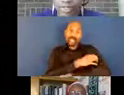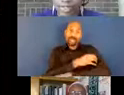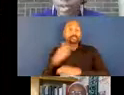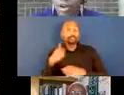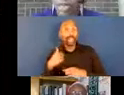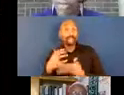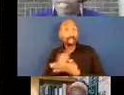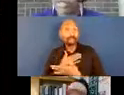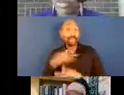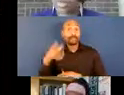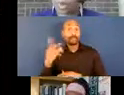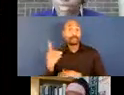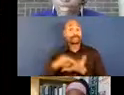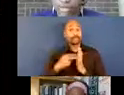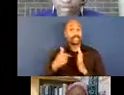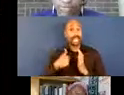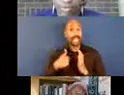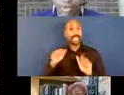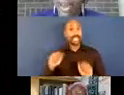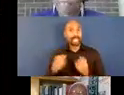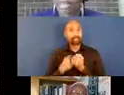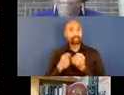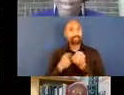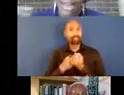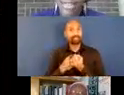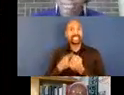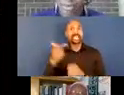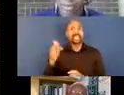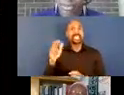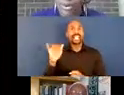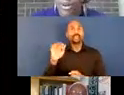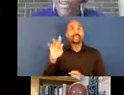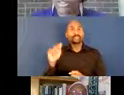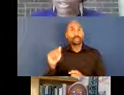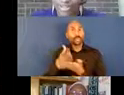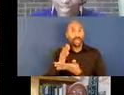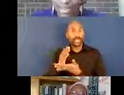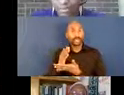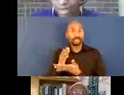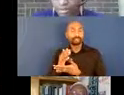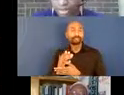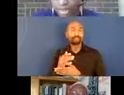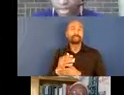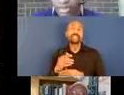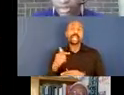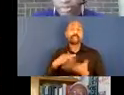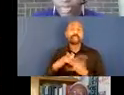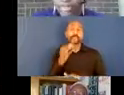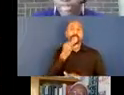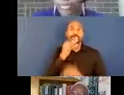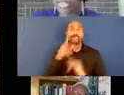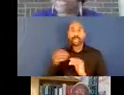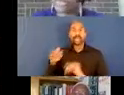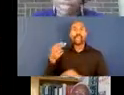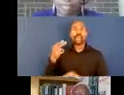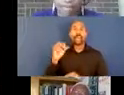migrants caught up in the US court system. I have become an expert on Honduras's Garifuna community in a system that